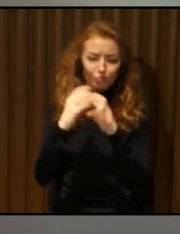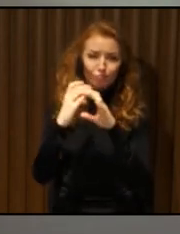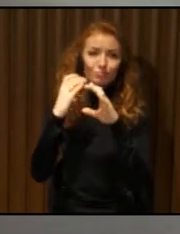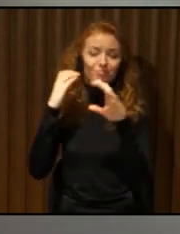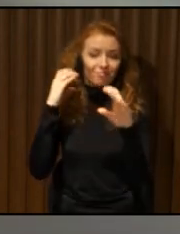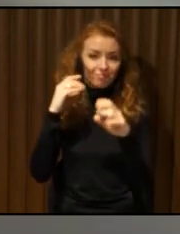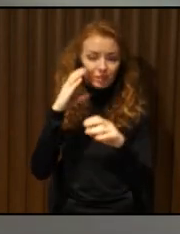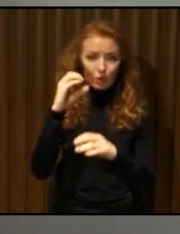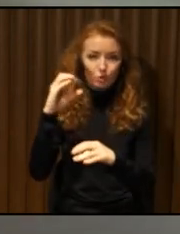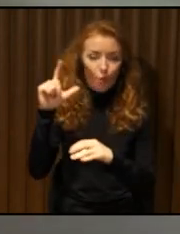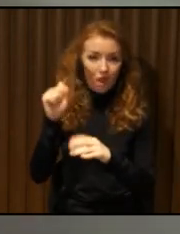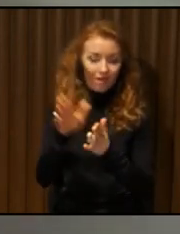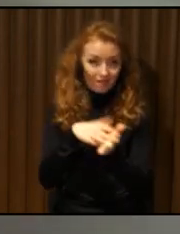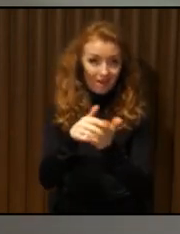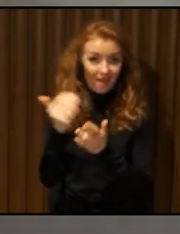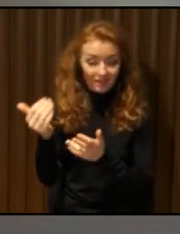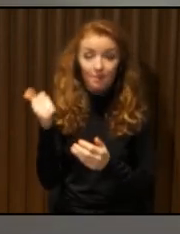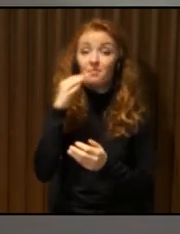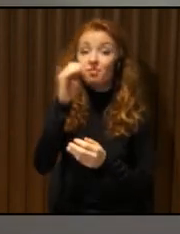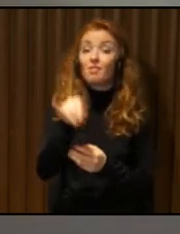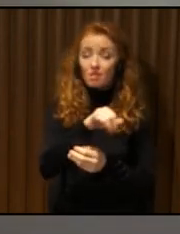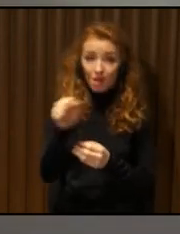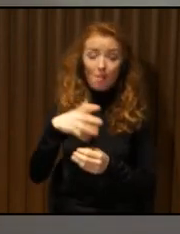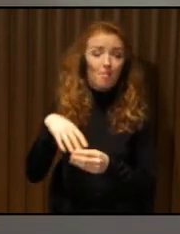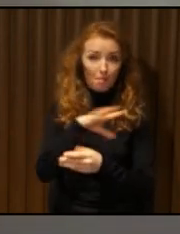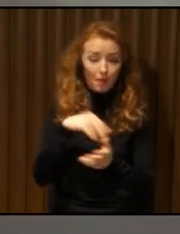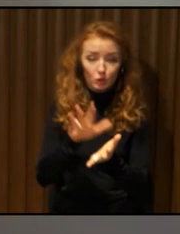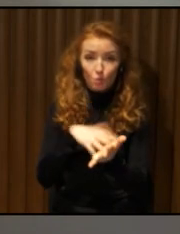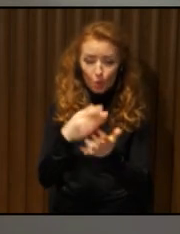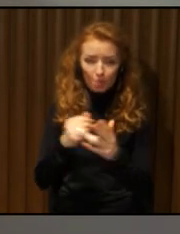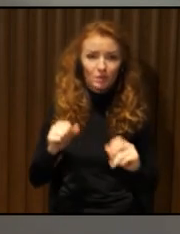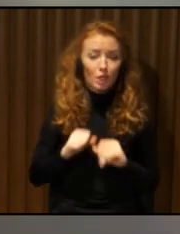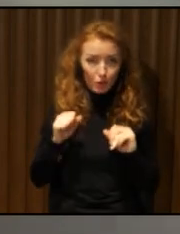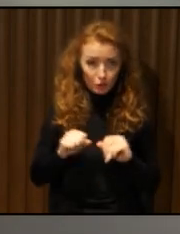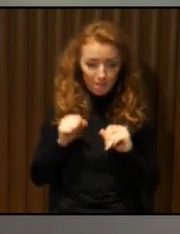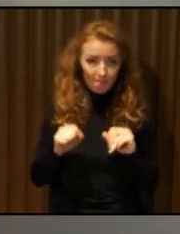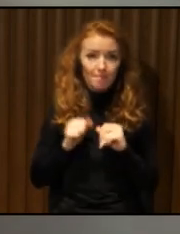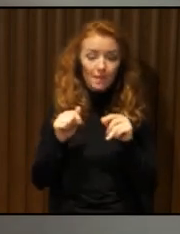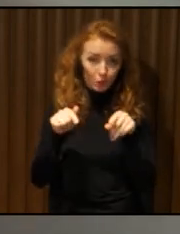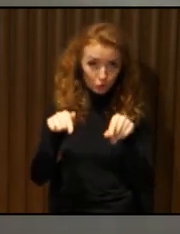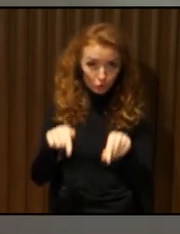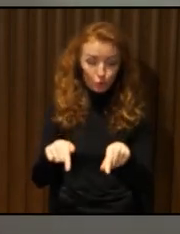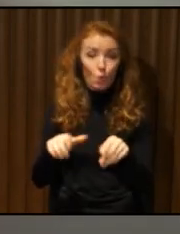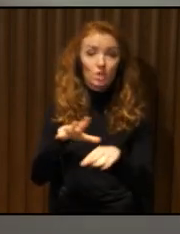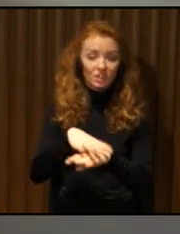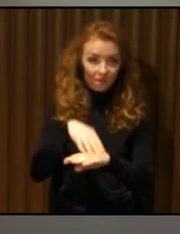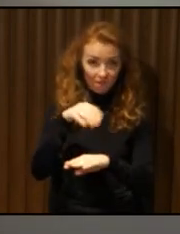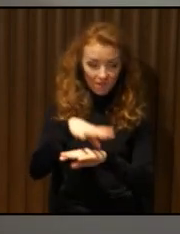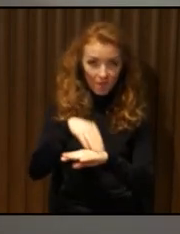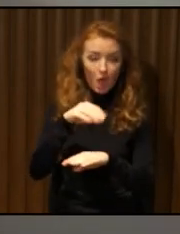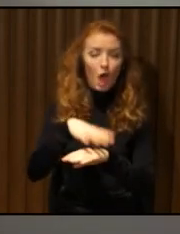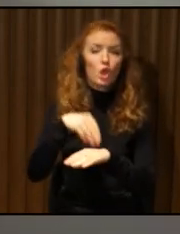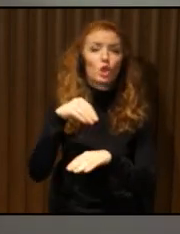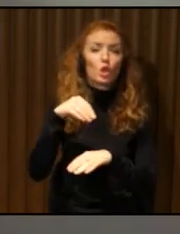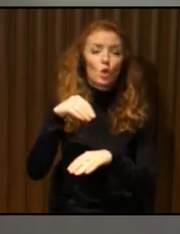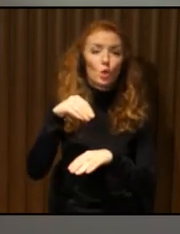We're still trying to get the Swedish side, the global IKEA, to take it and go globally and produce